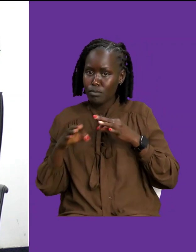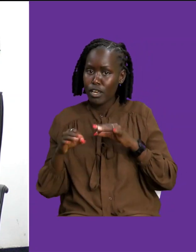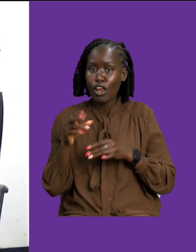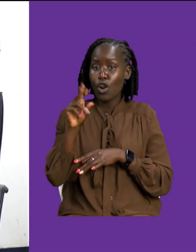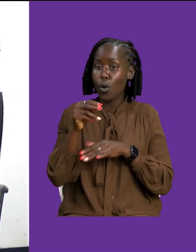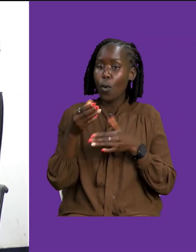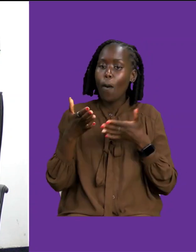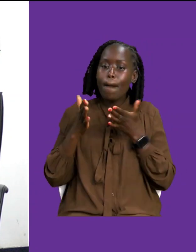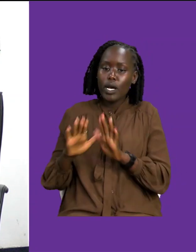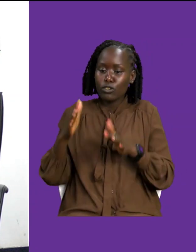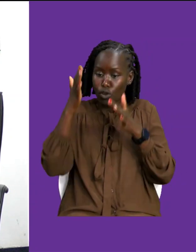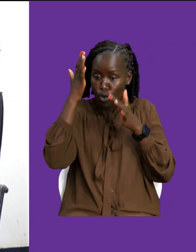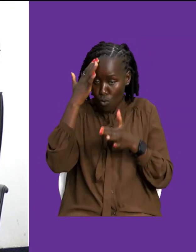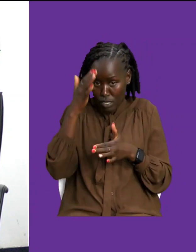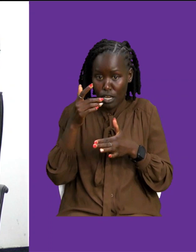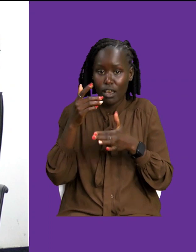happened.